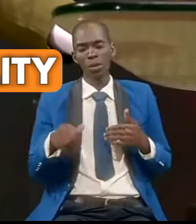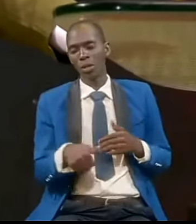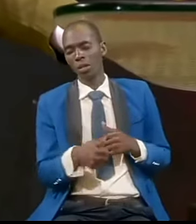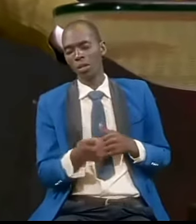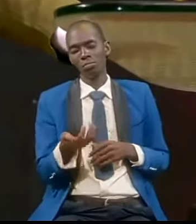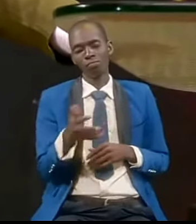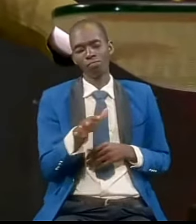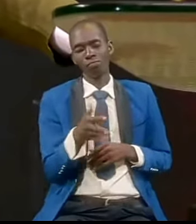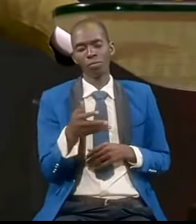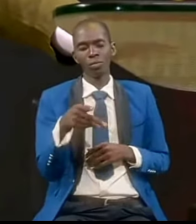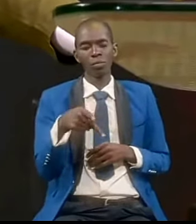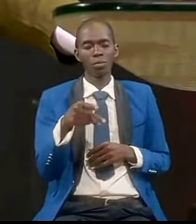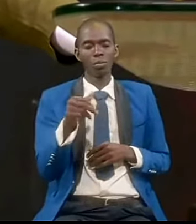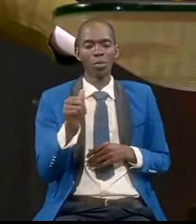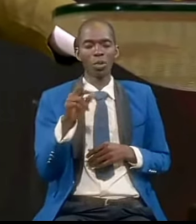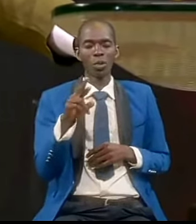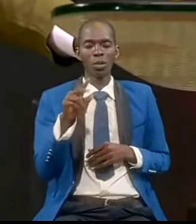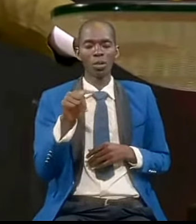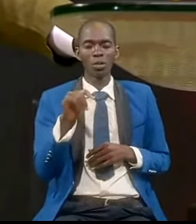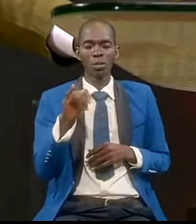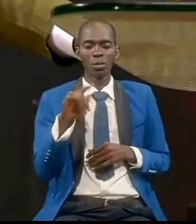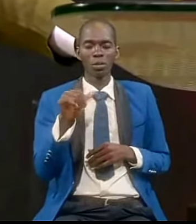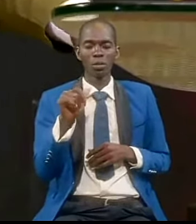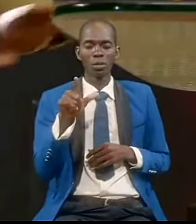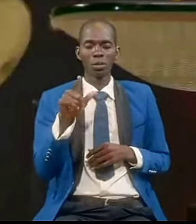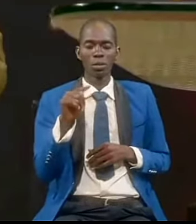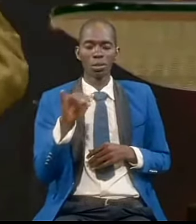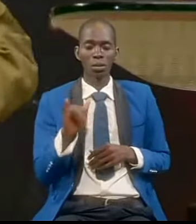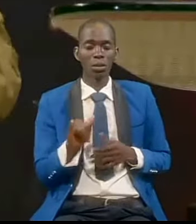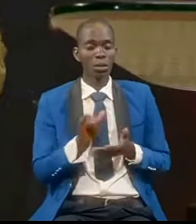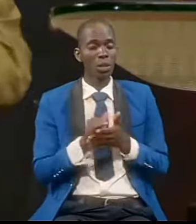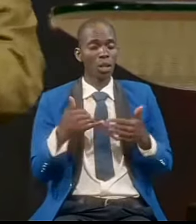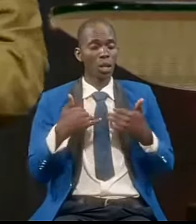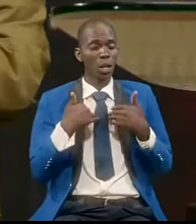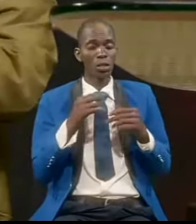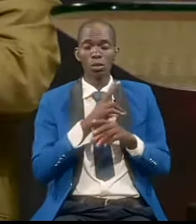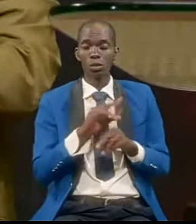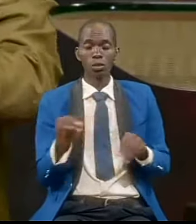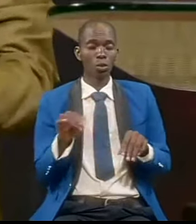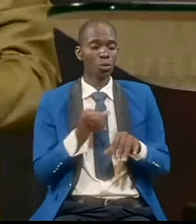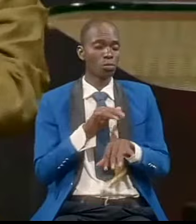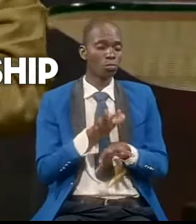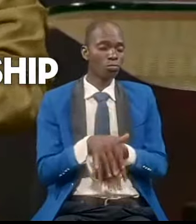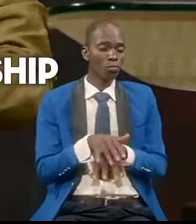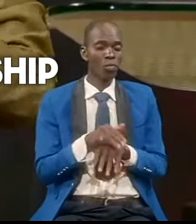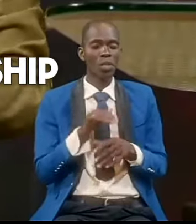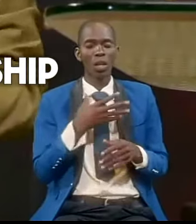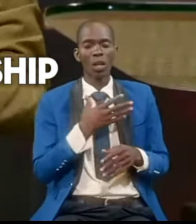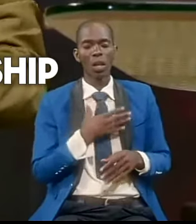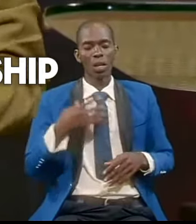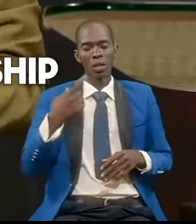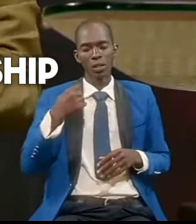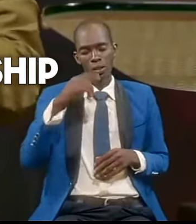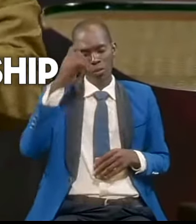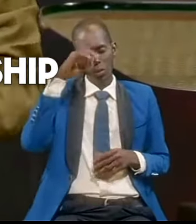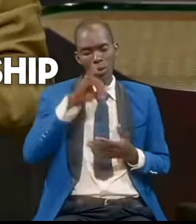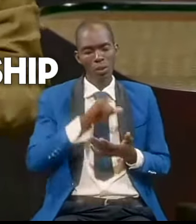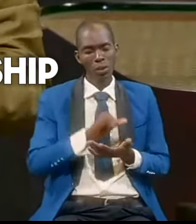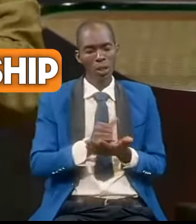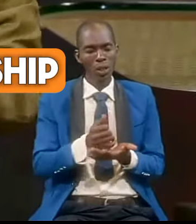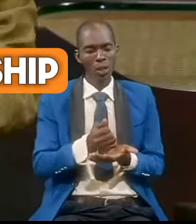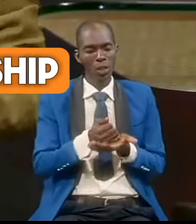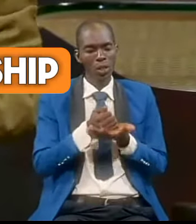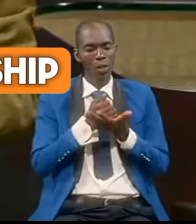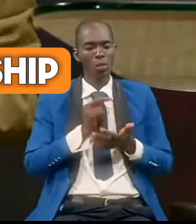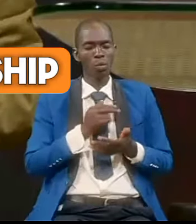partiality, that has no hypocrisy, and the wisdom that makes us to do the work in